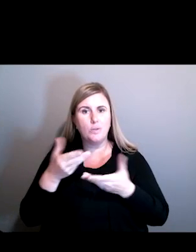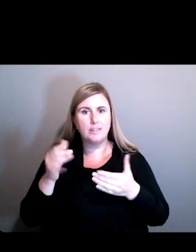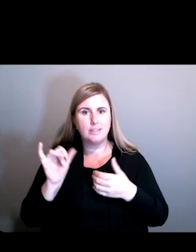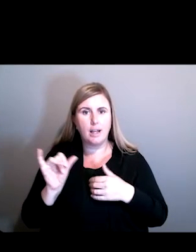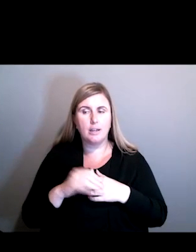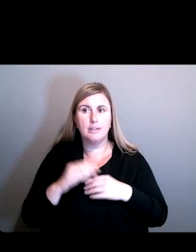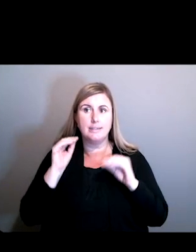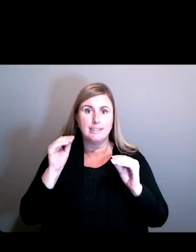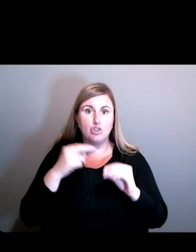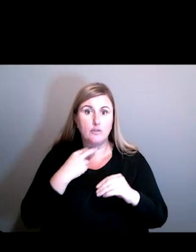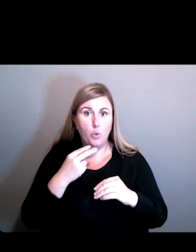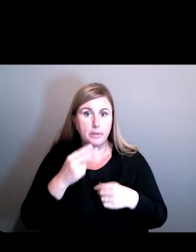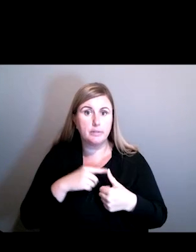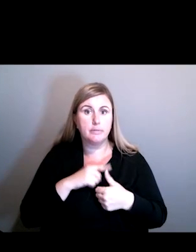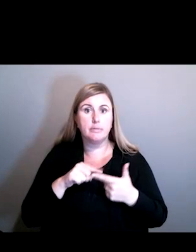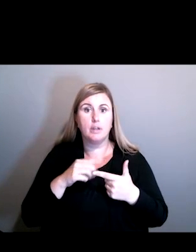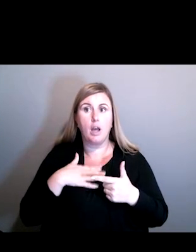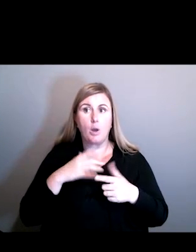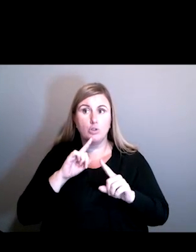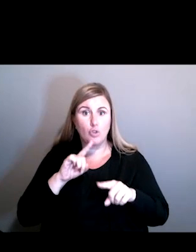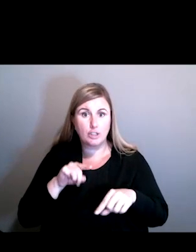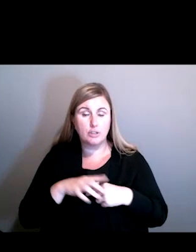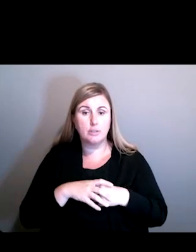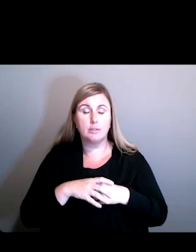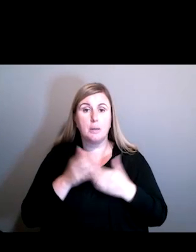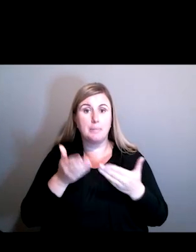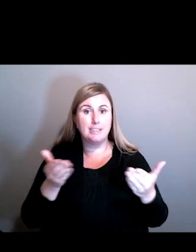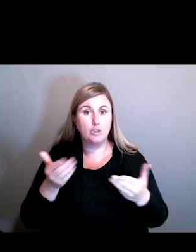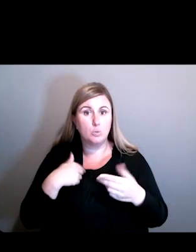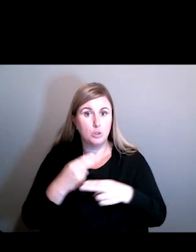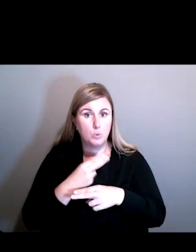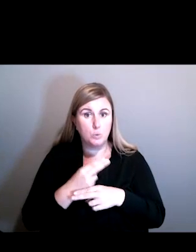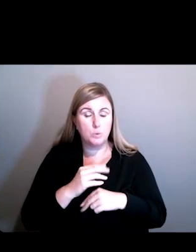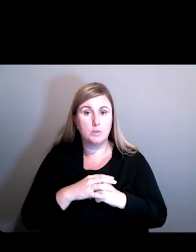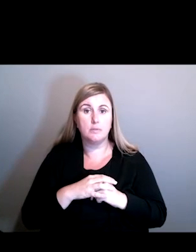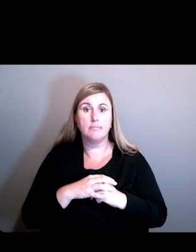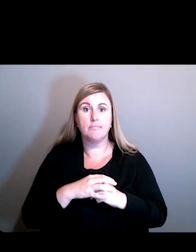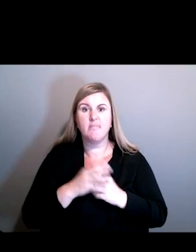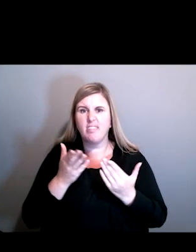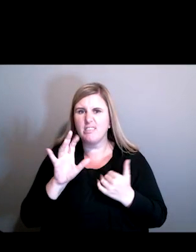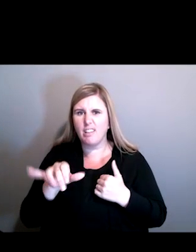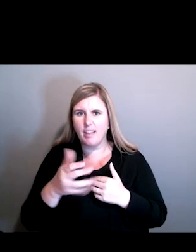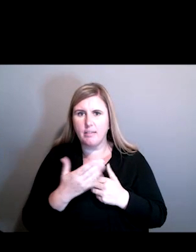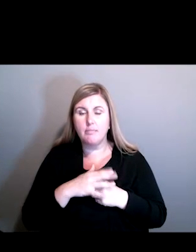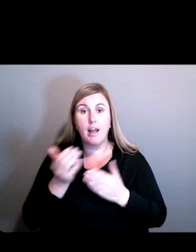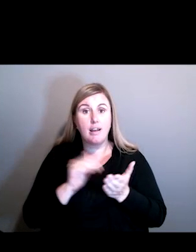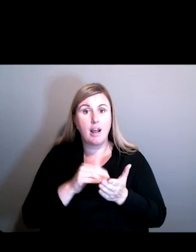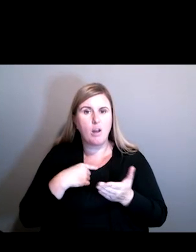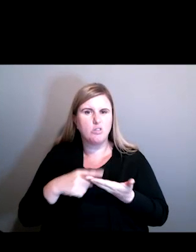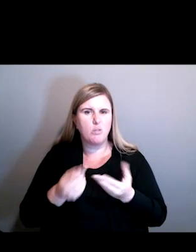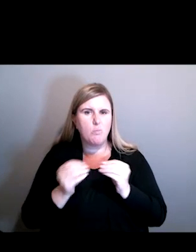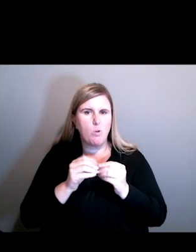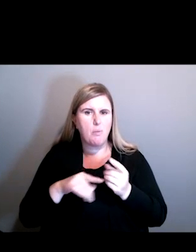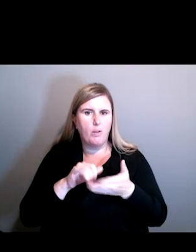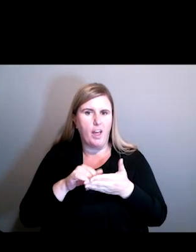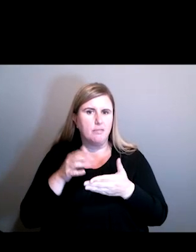can include things like a teacher's voice, our directions, materials that we use, and things like that. And